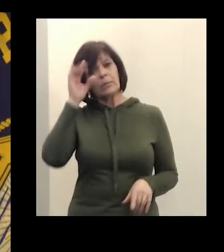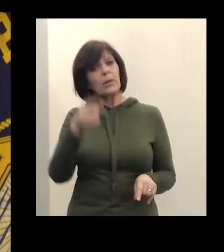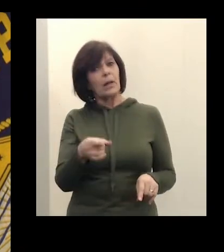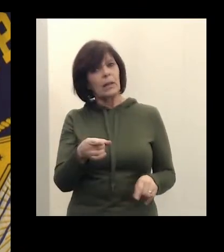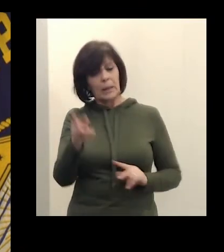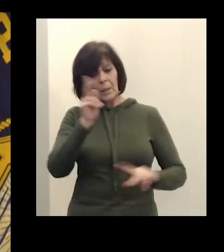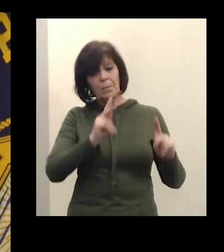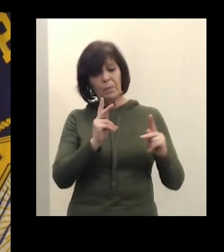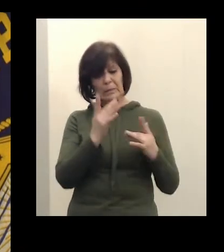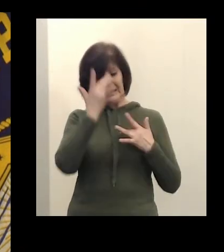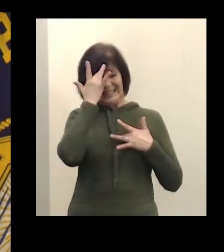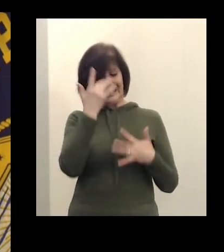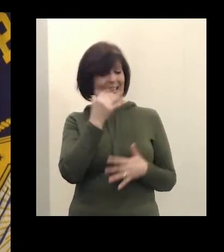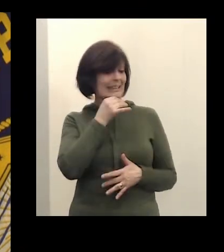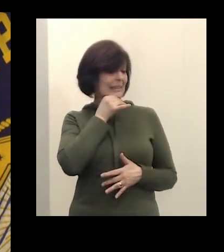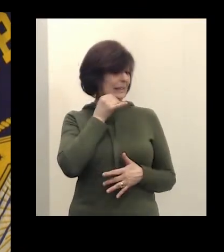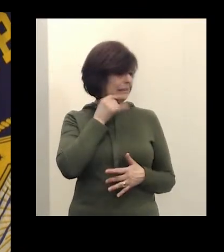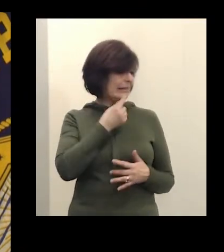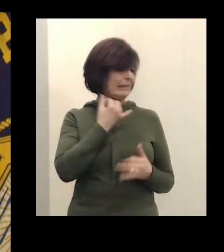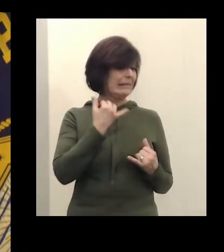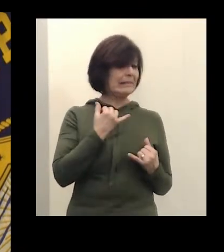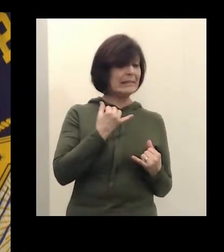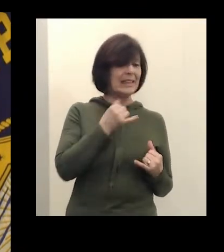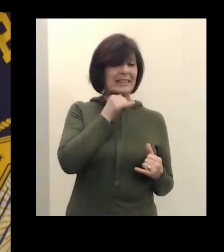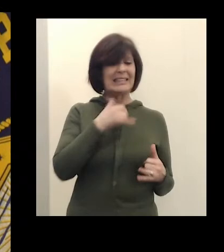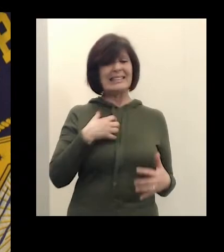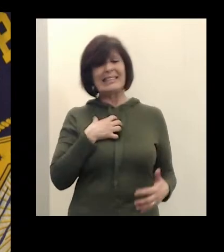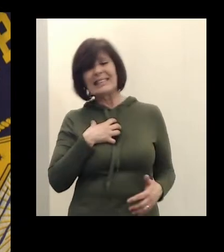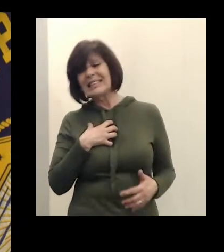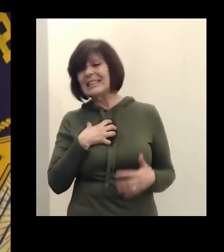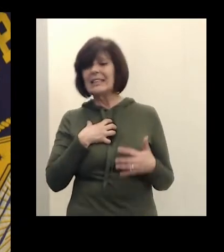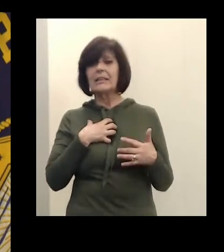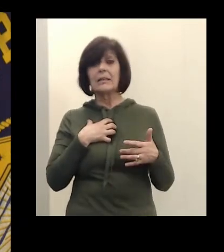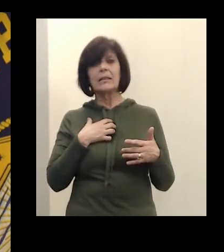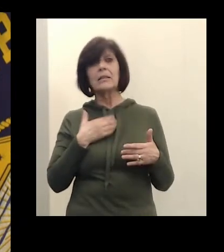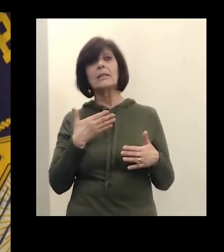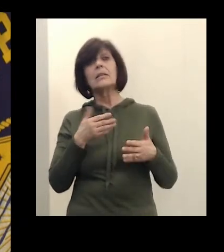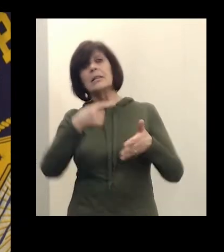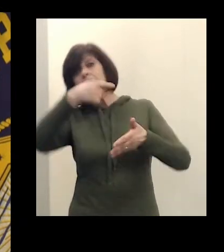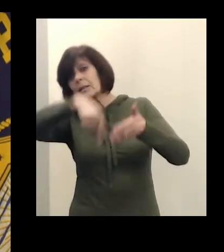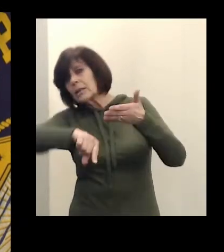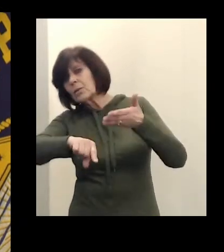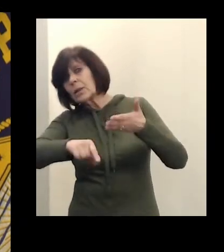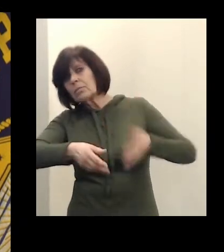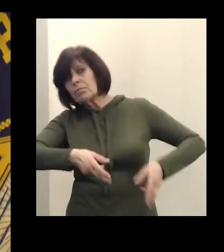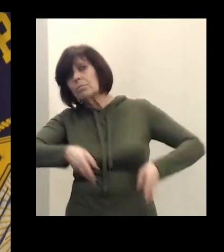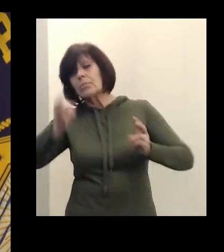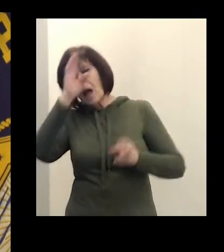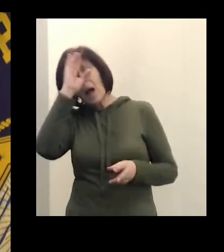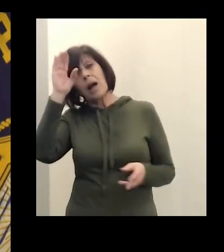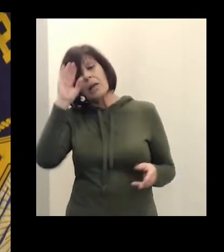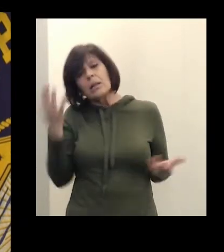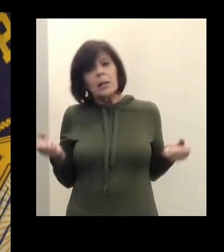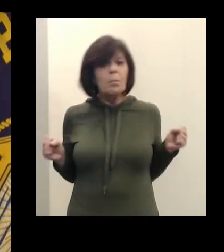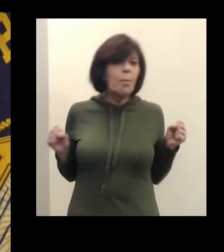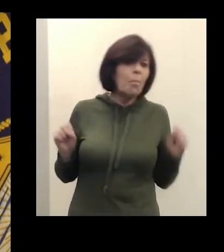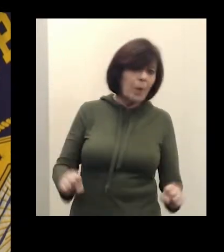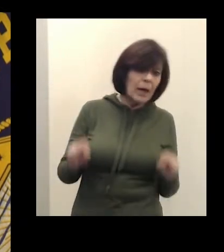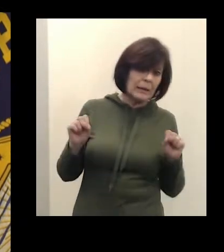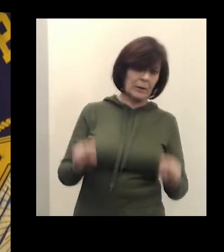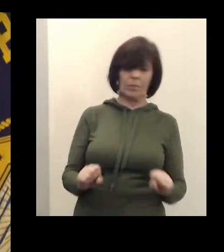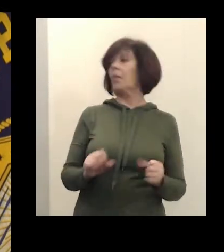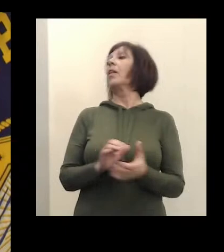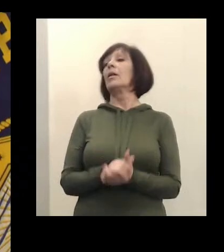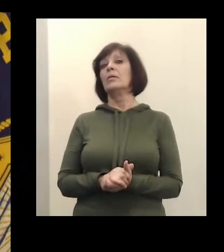last couple of days who may be not feeling so great, but they're okay at home, who could be in the hospital at this point next